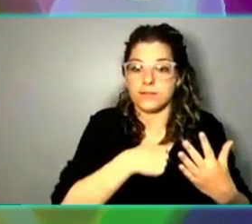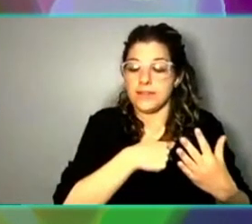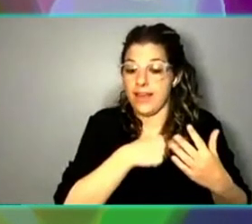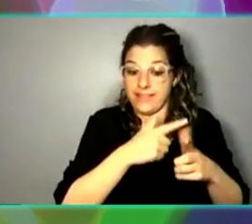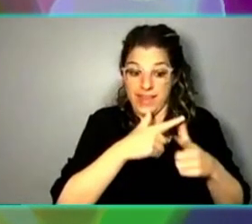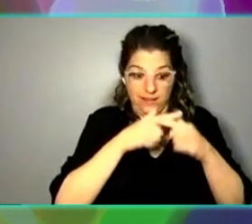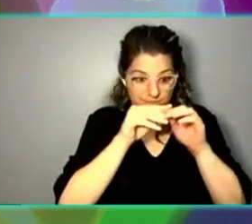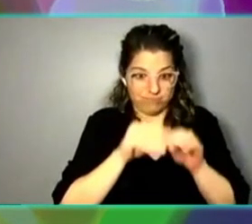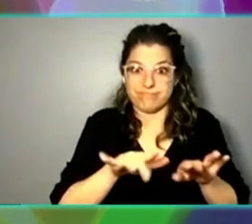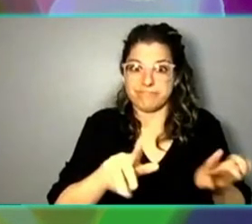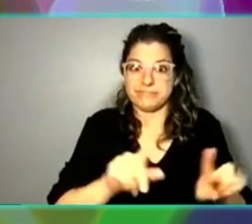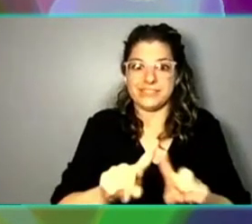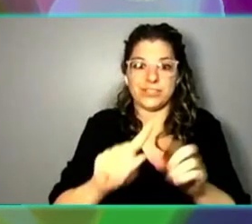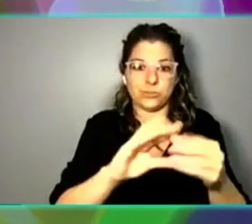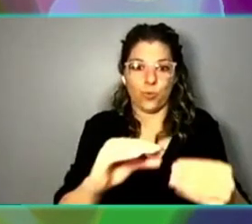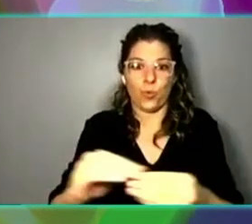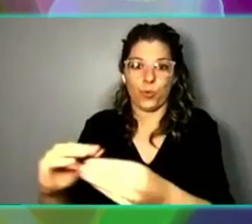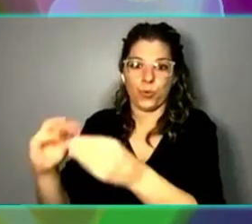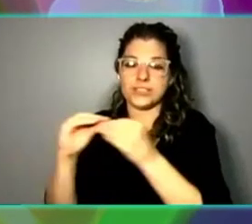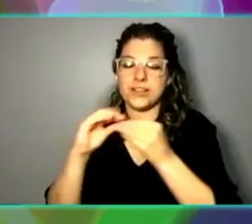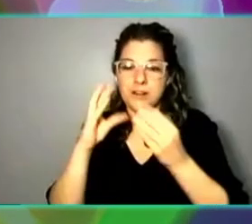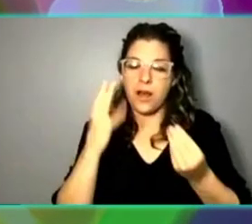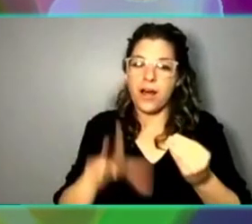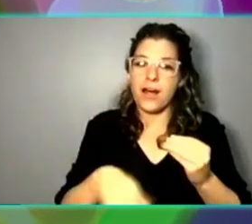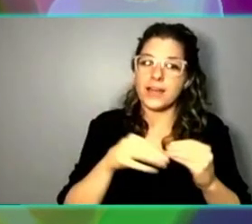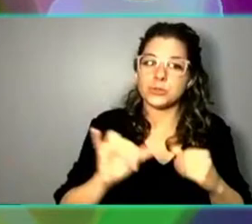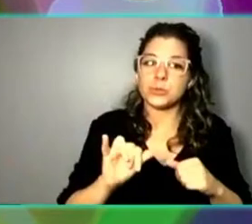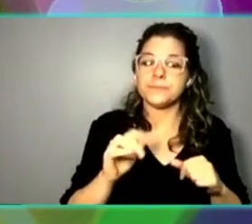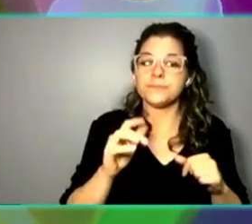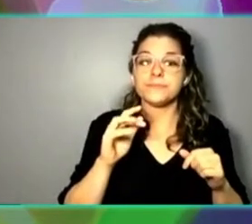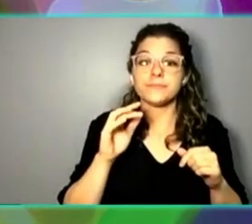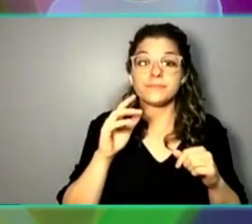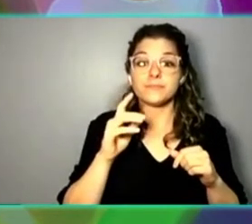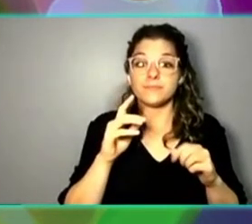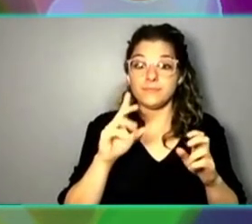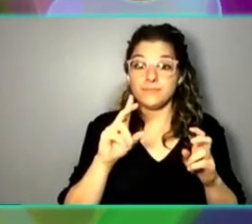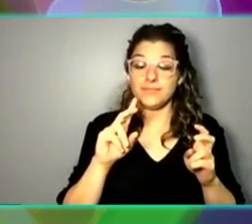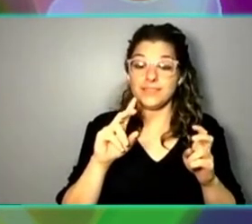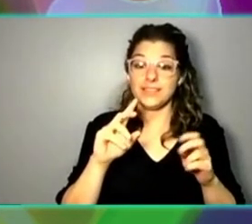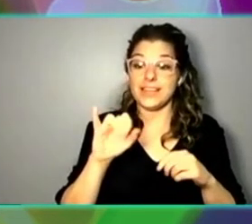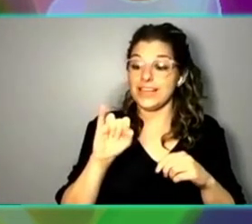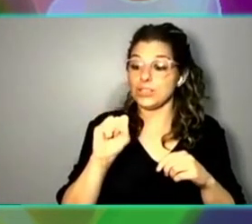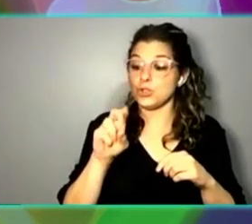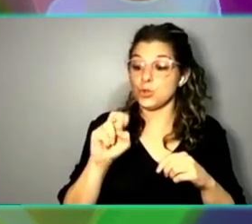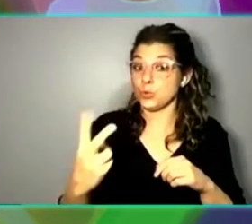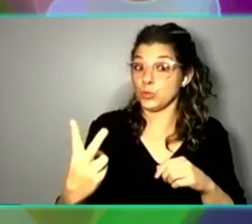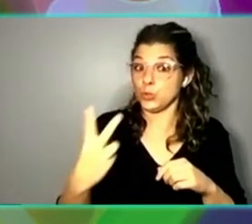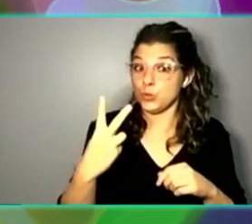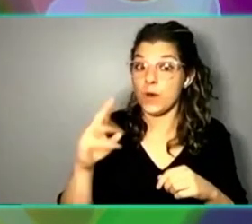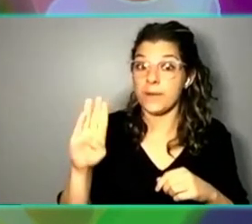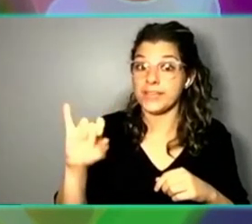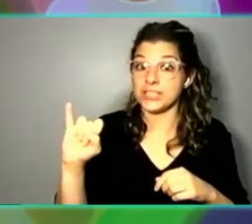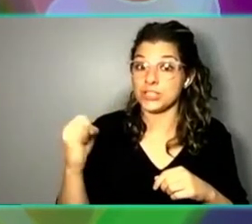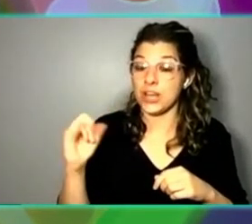all sorts of stories. And I do want to say, issue two of Invention of E.J. Whitaker, we have not properly